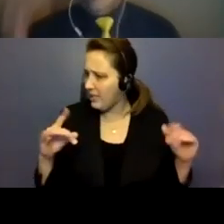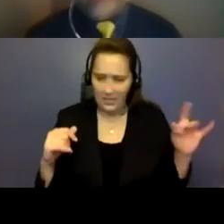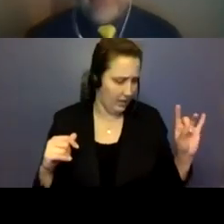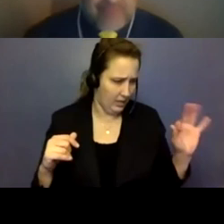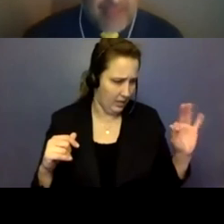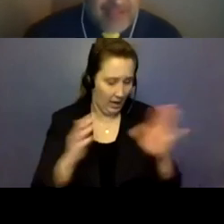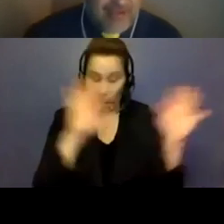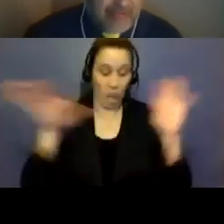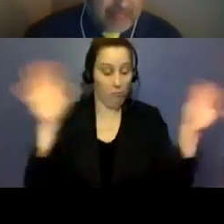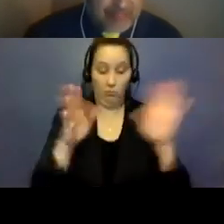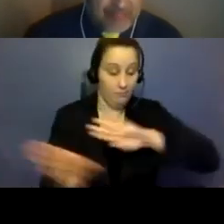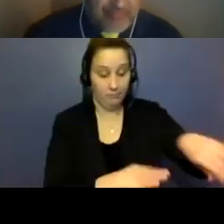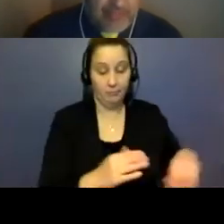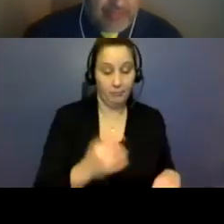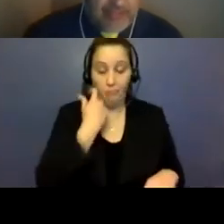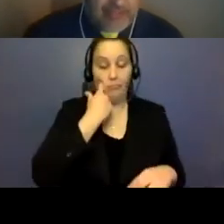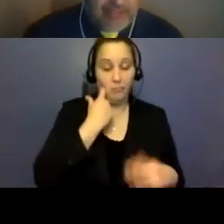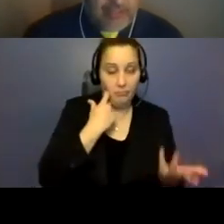One of those.